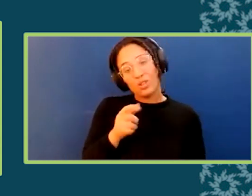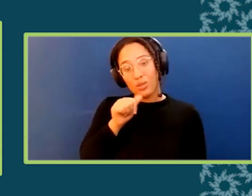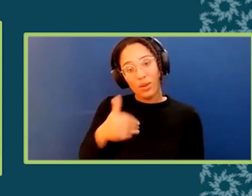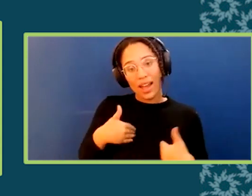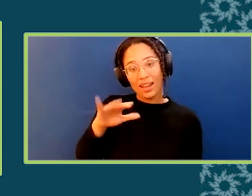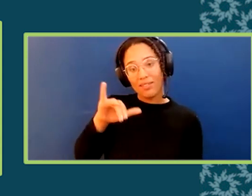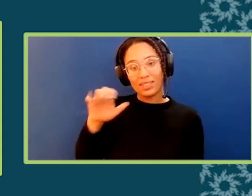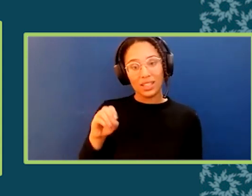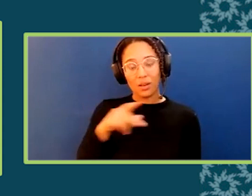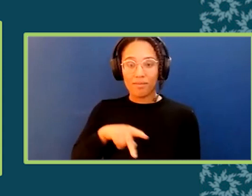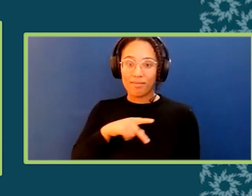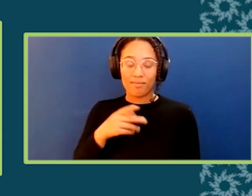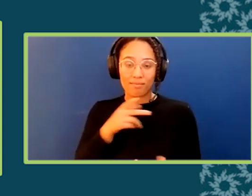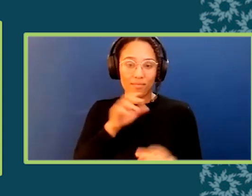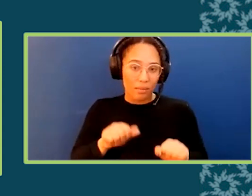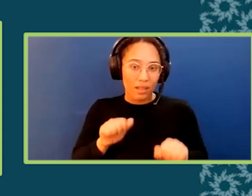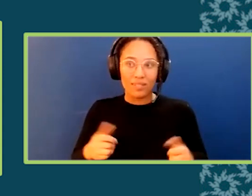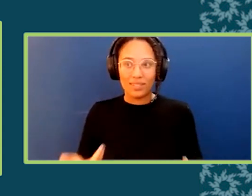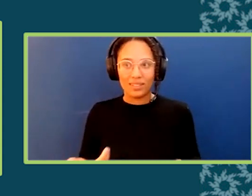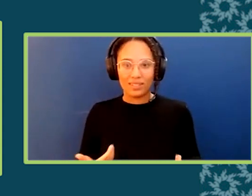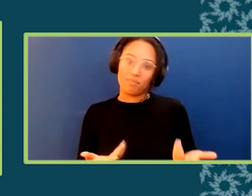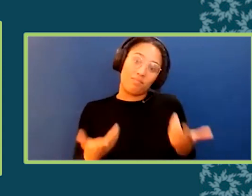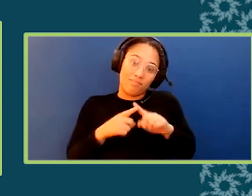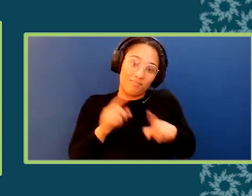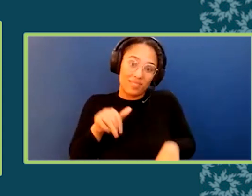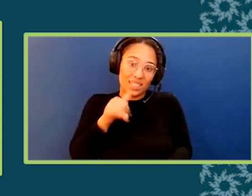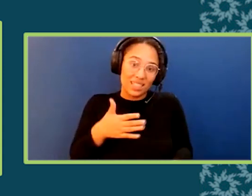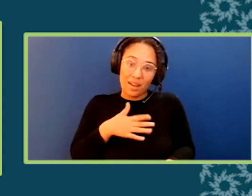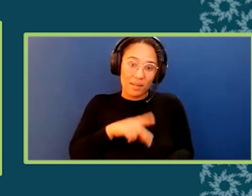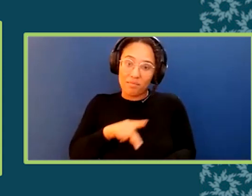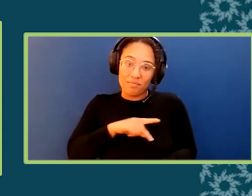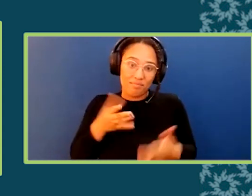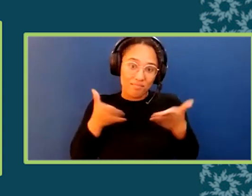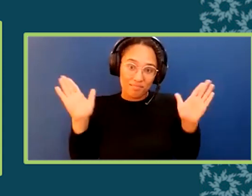my personality in general. So